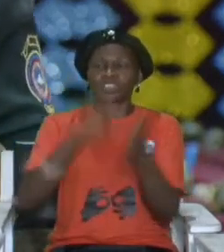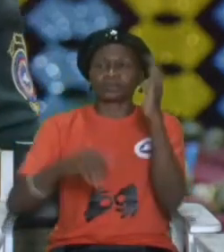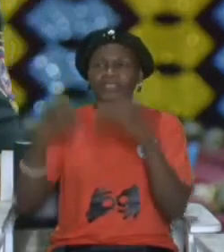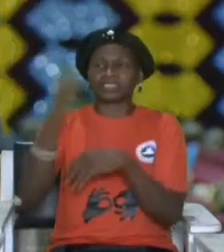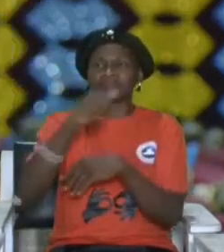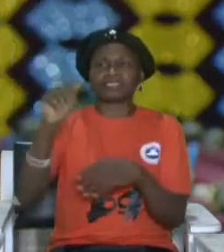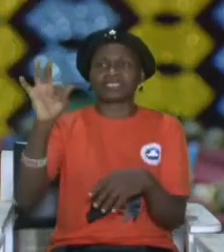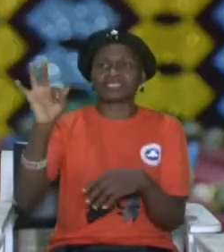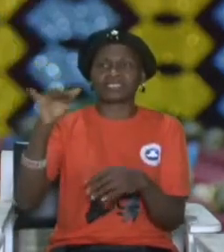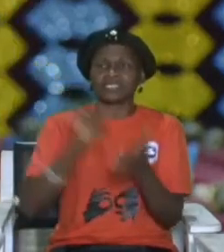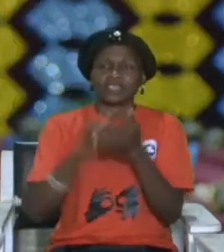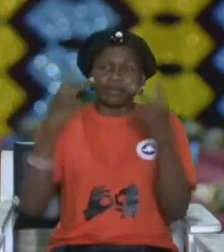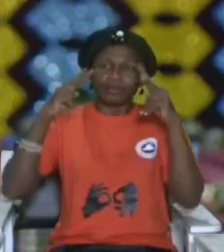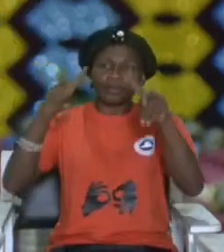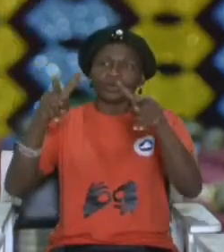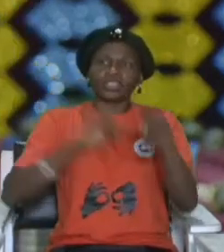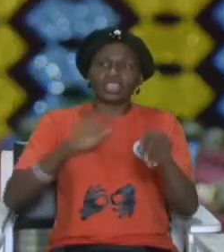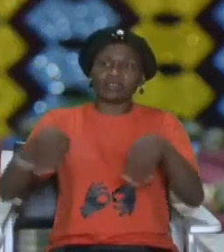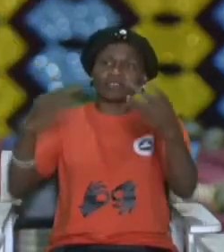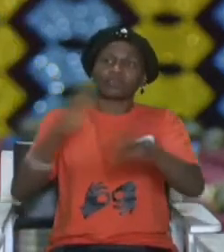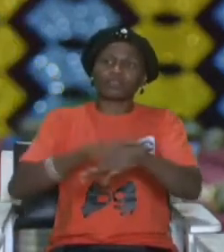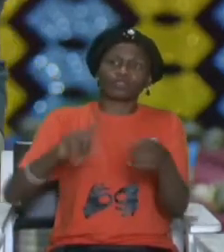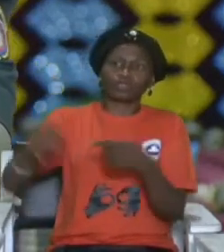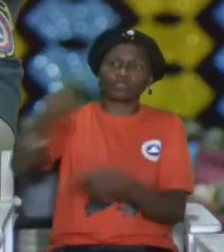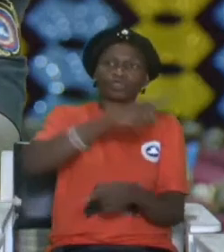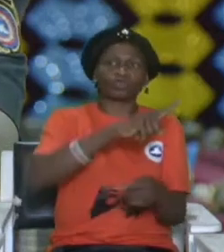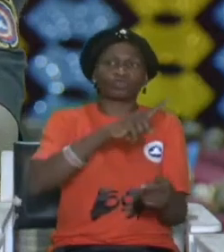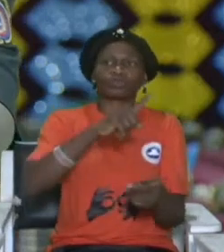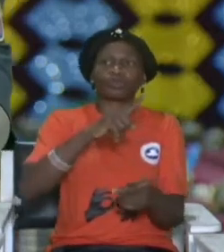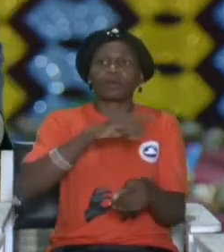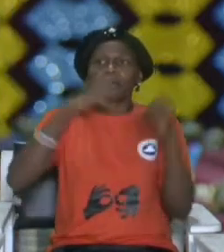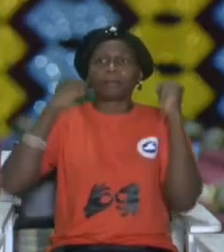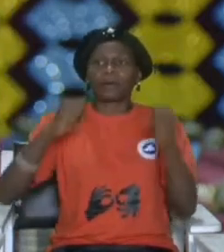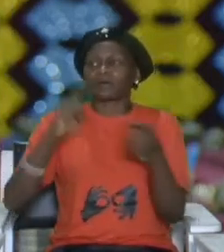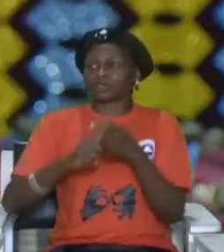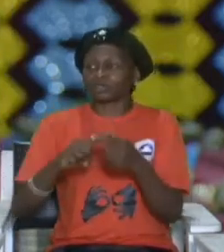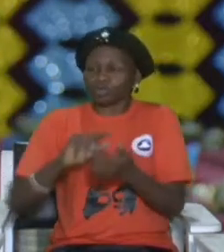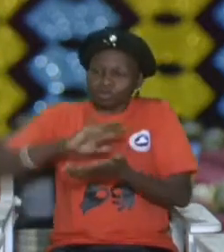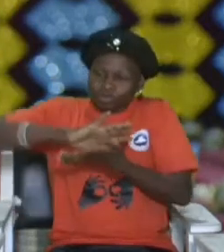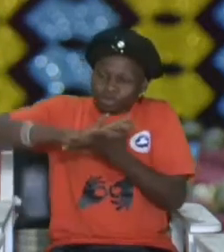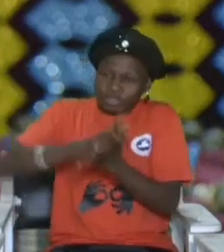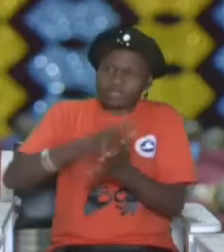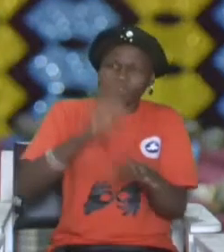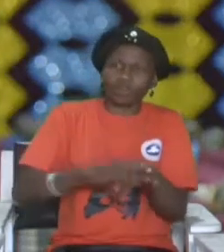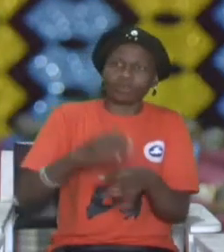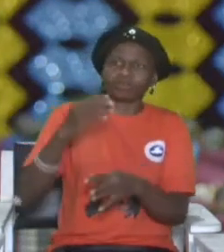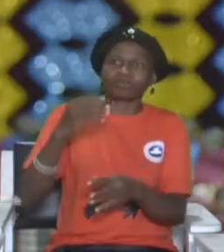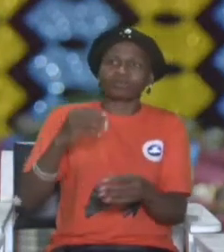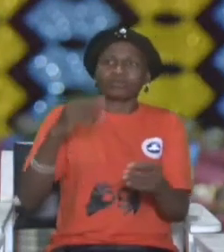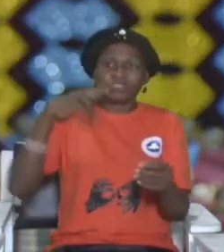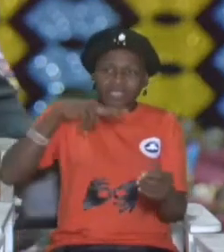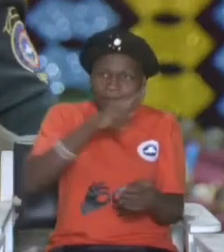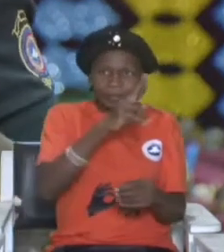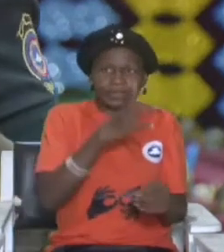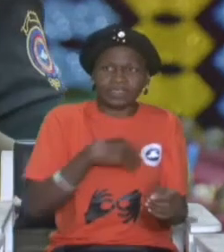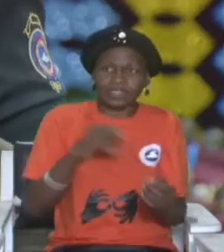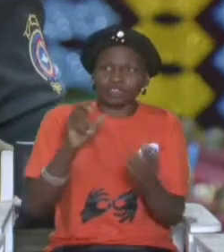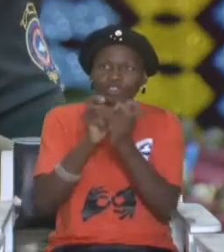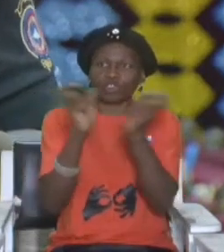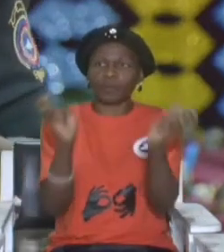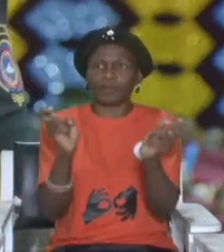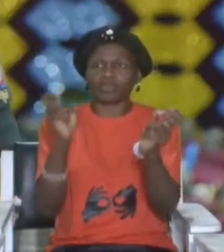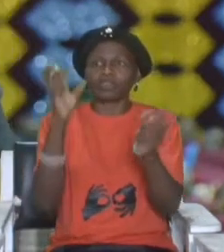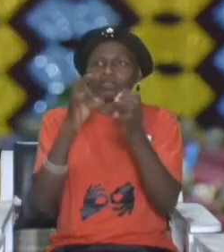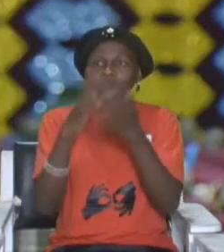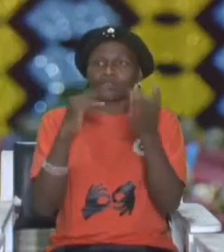Luke chapter 10 verse 19. It says, "Behold, I have given unto you power to tread on serpents and scorpions." I don't know if somebody wants